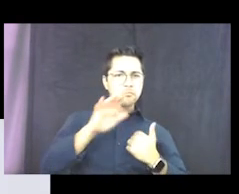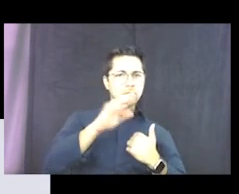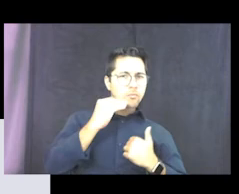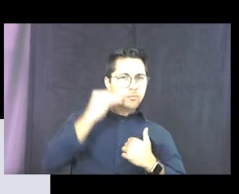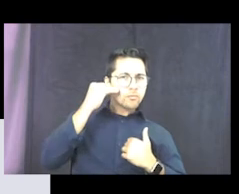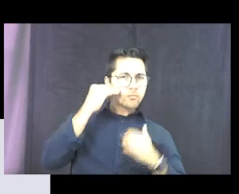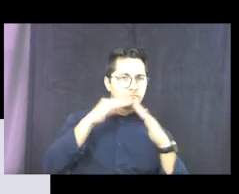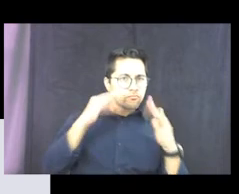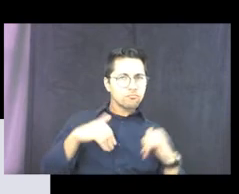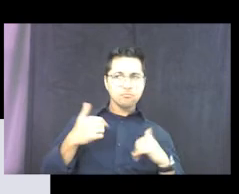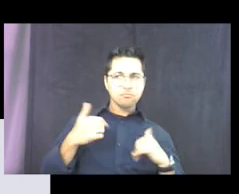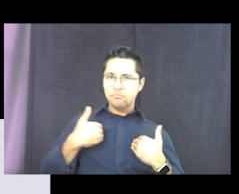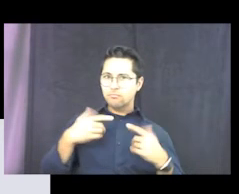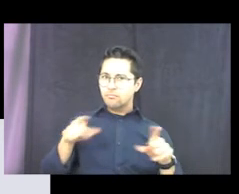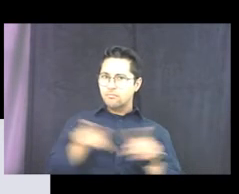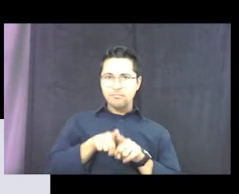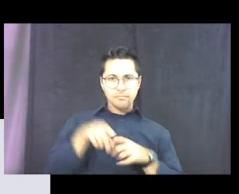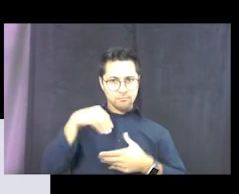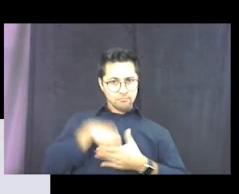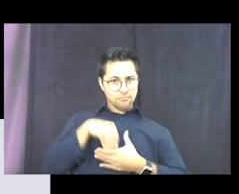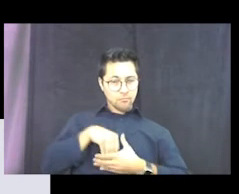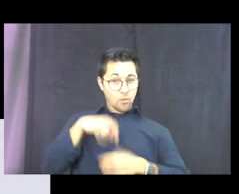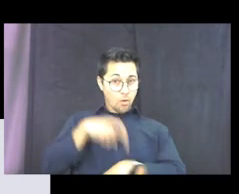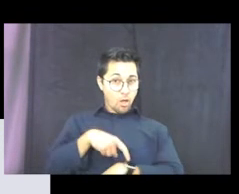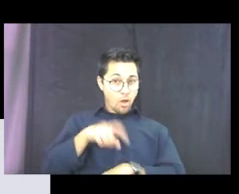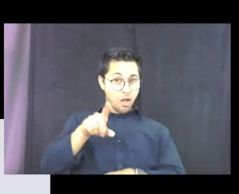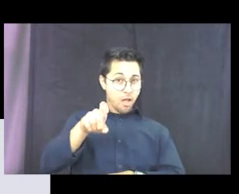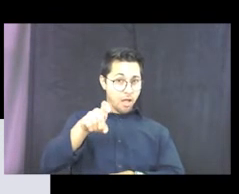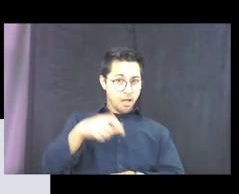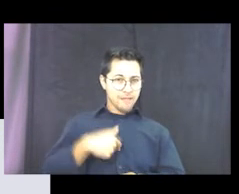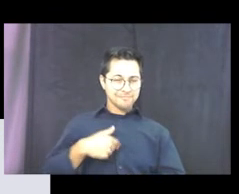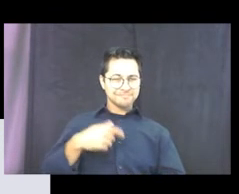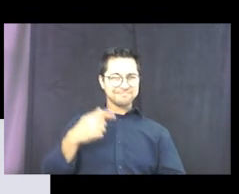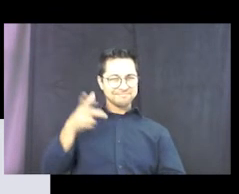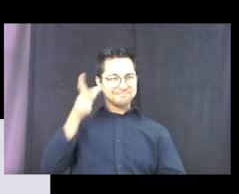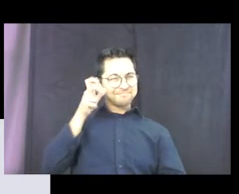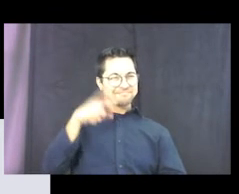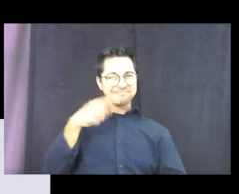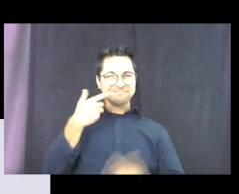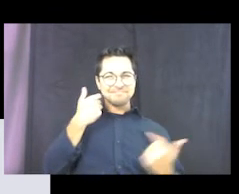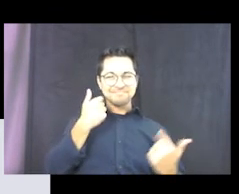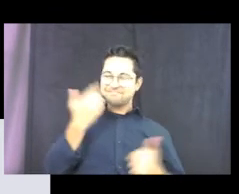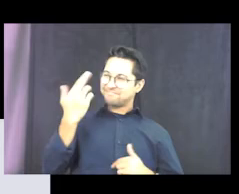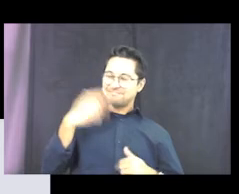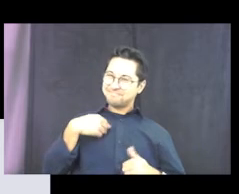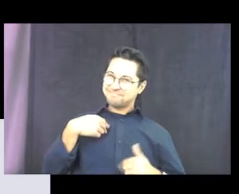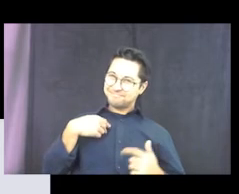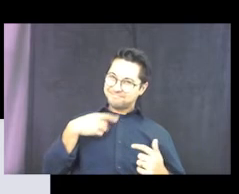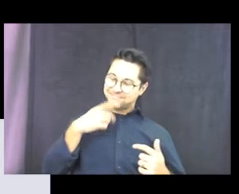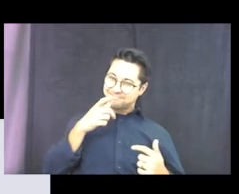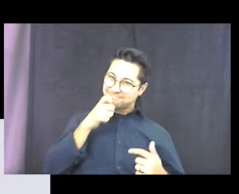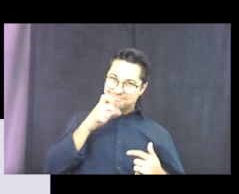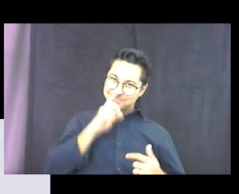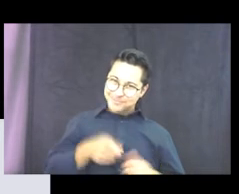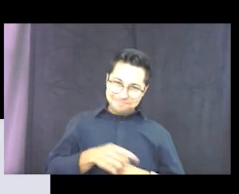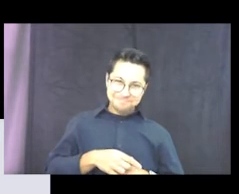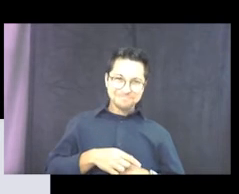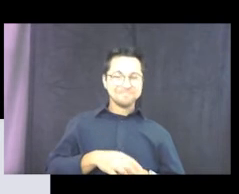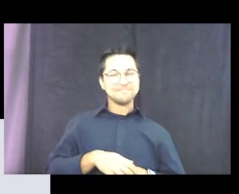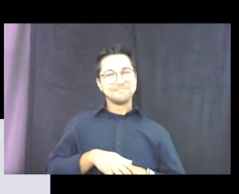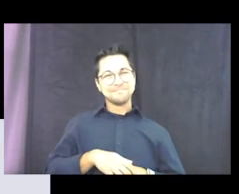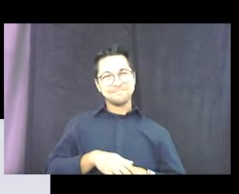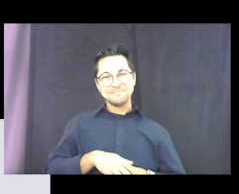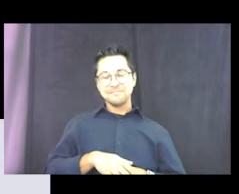the same internal clock? I can hear you all laughing because clearly we know that is not true. Do